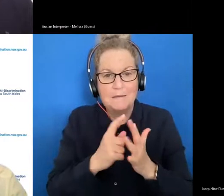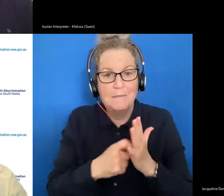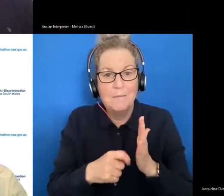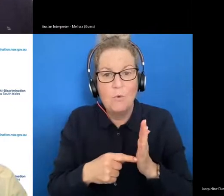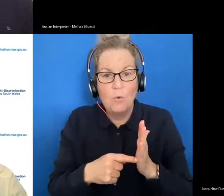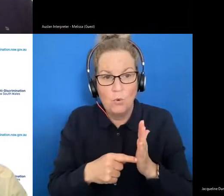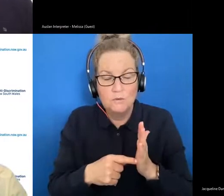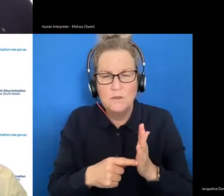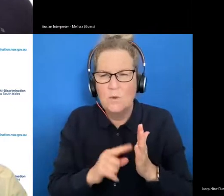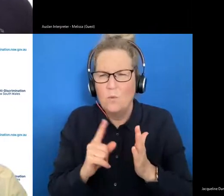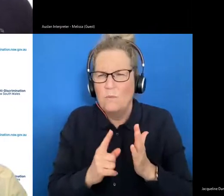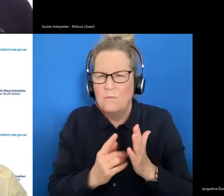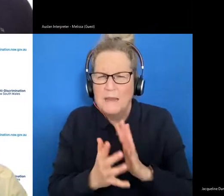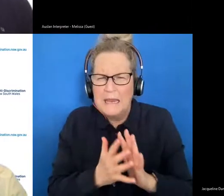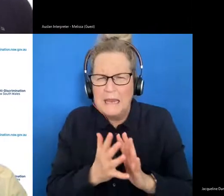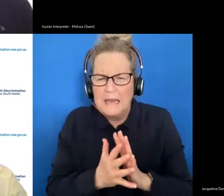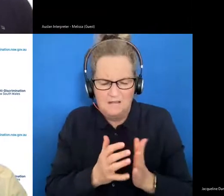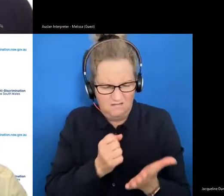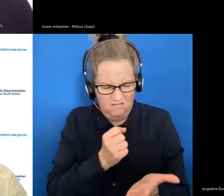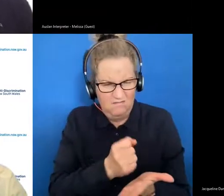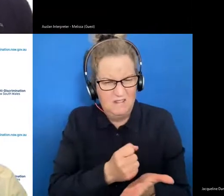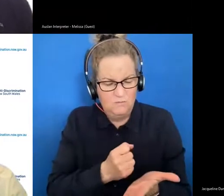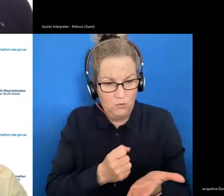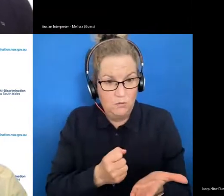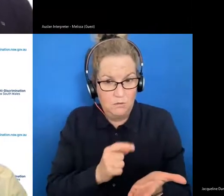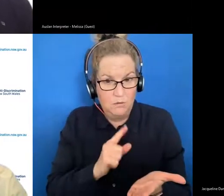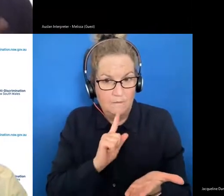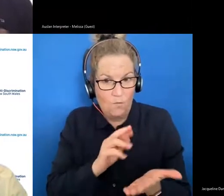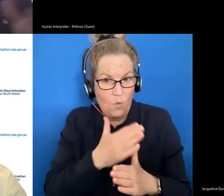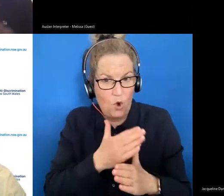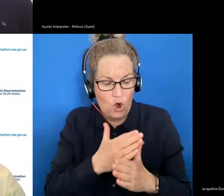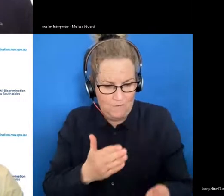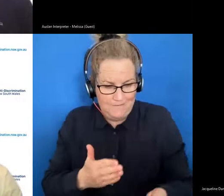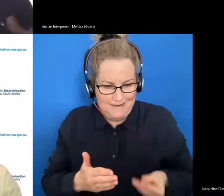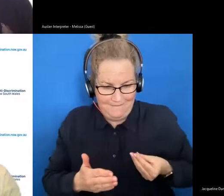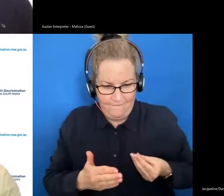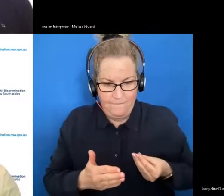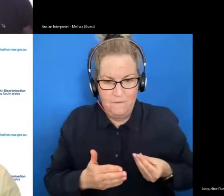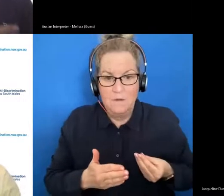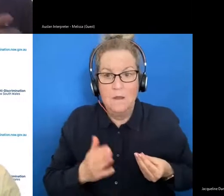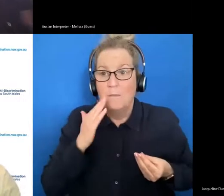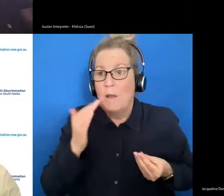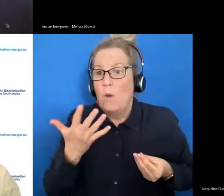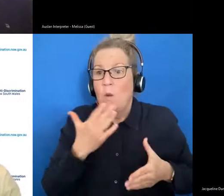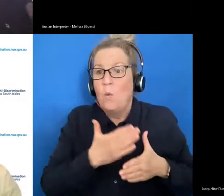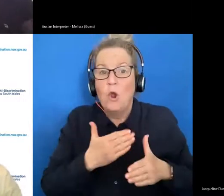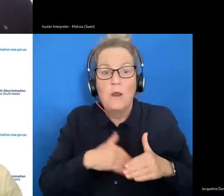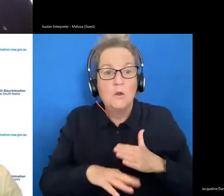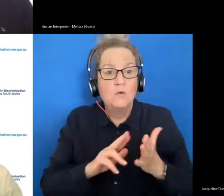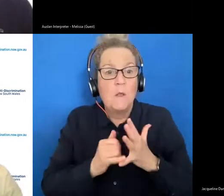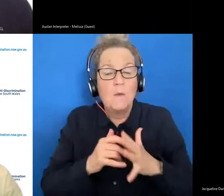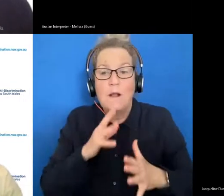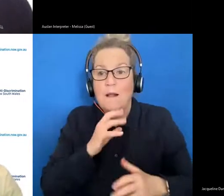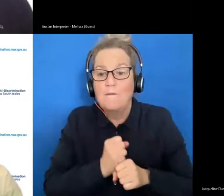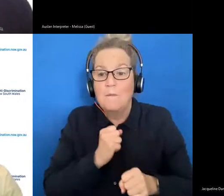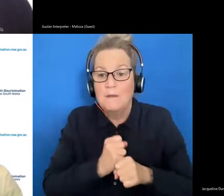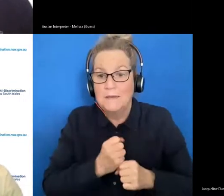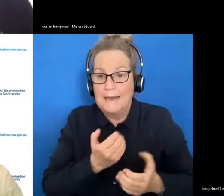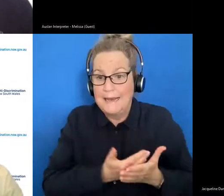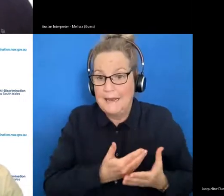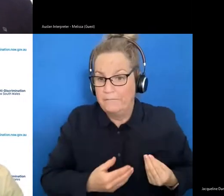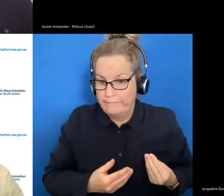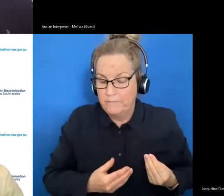the New South Wales government sector, so they don't necessarily have to go through this adjustment process everywhere they go. It's a